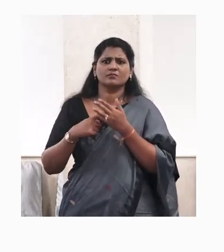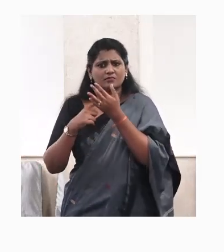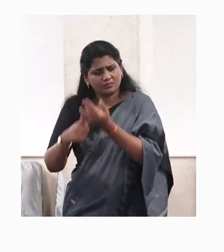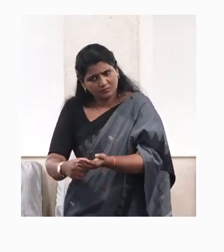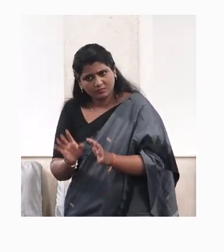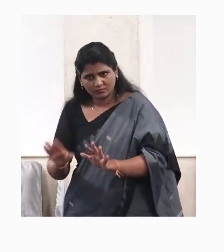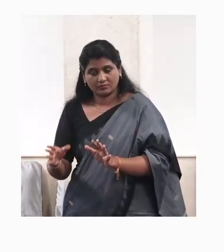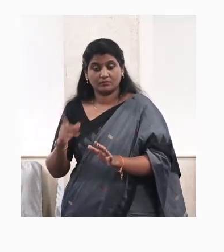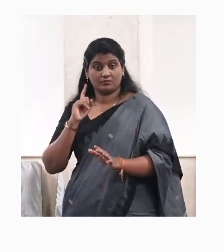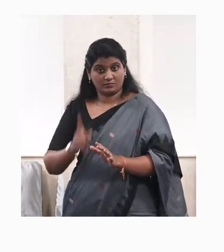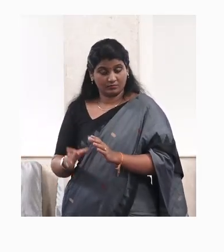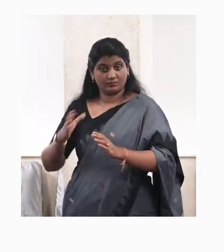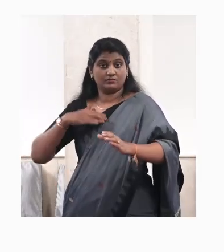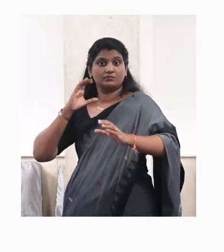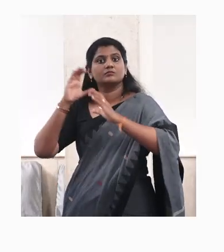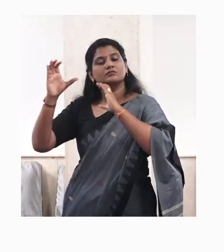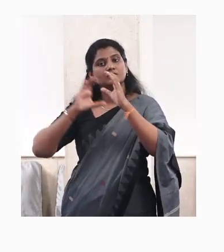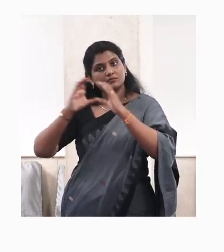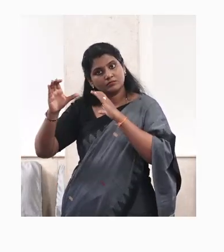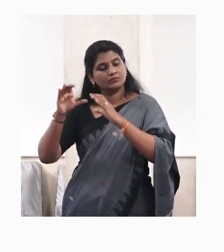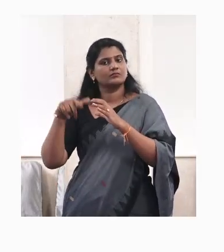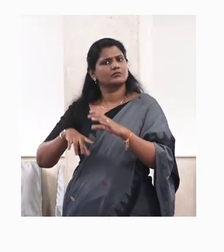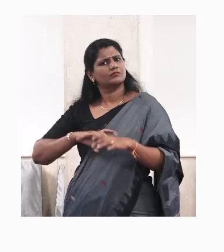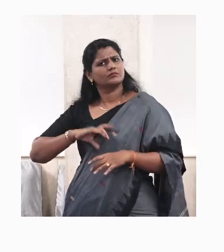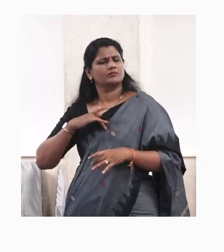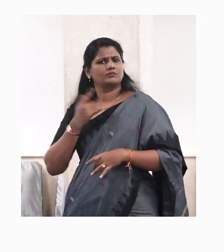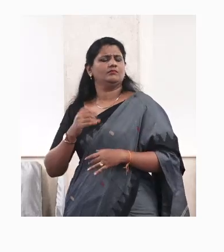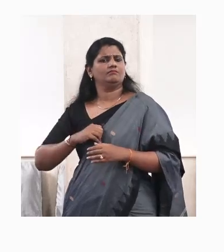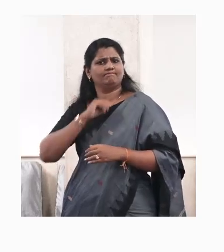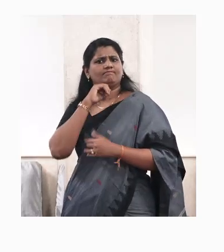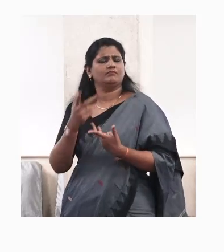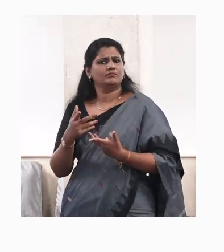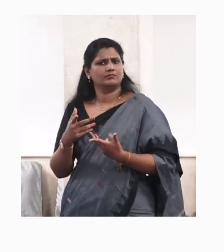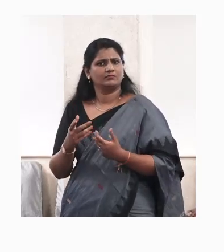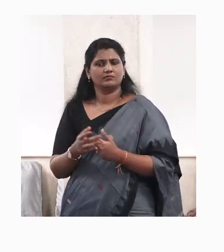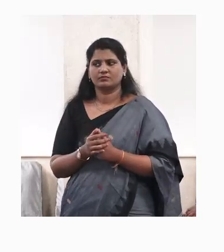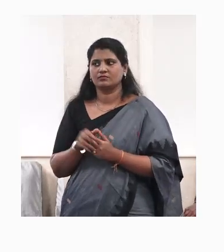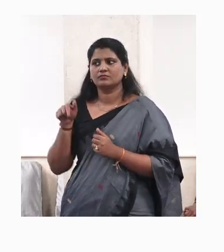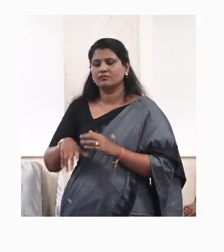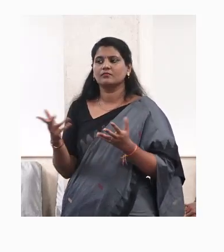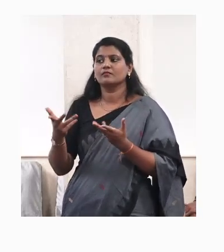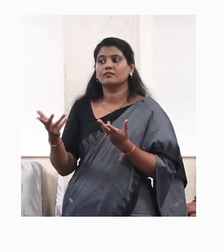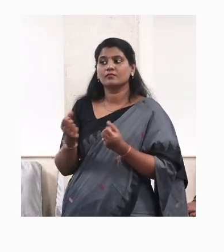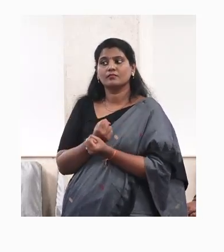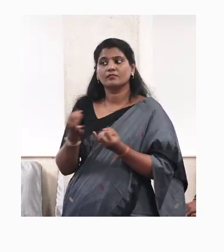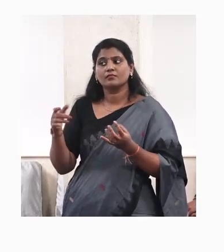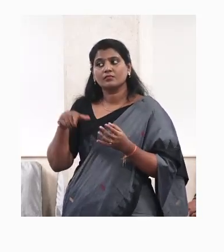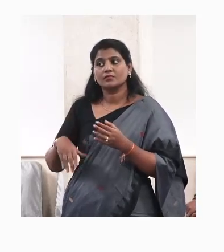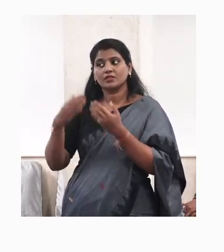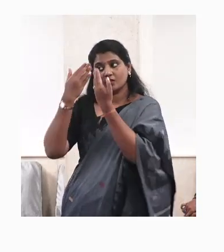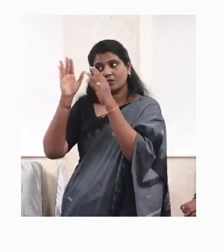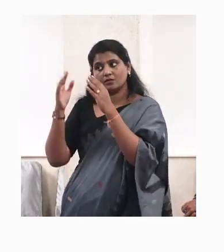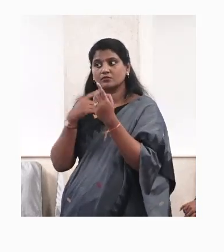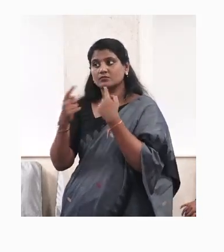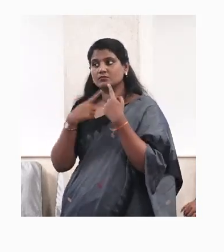but still communicate what you're comfortable with and what you're not. So how much of this is open dialogue and how much of